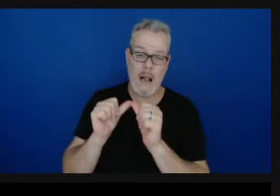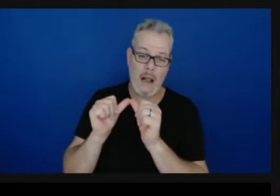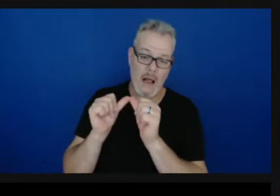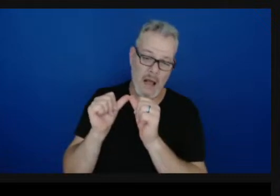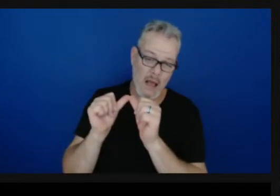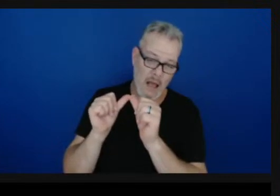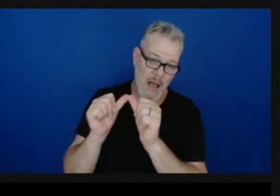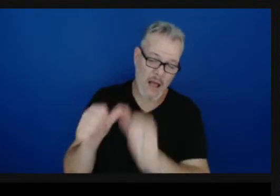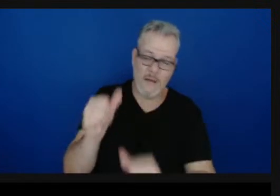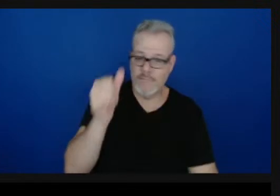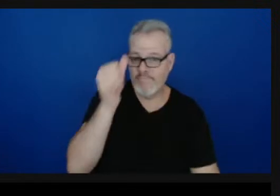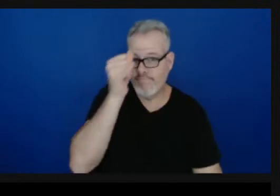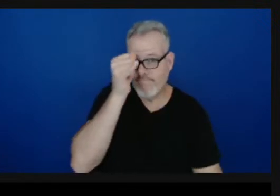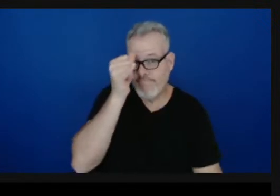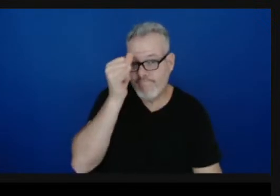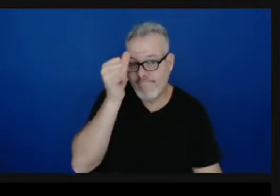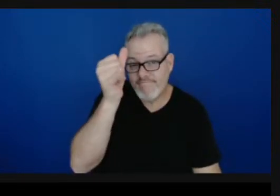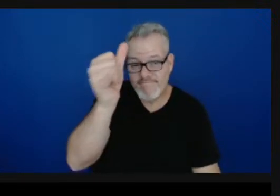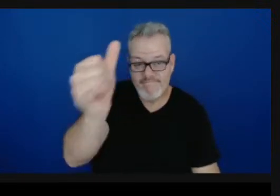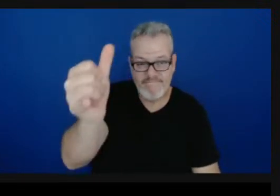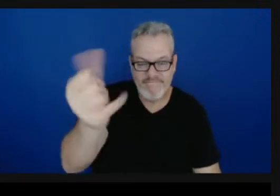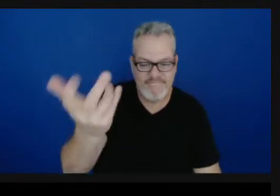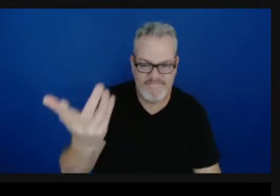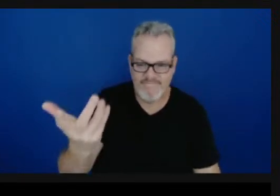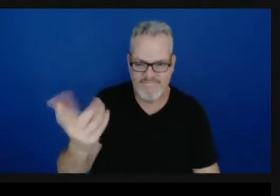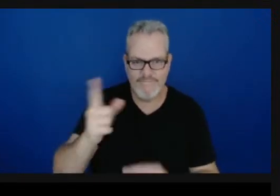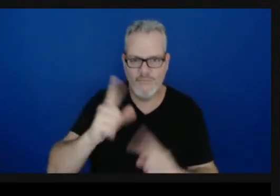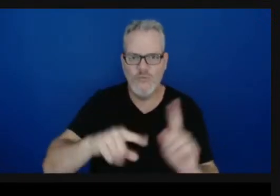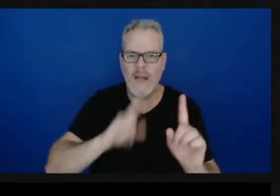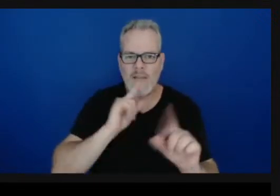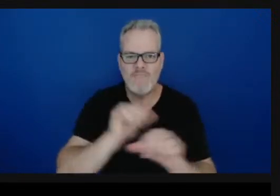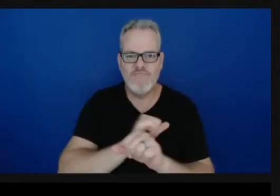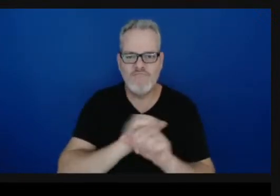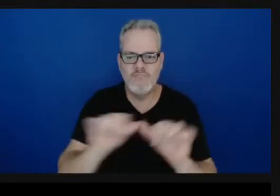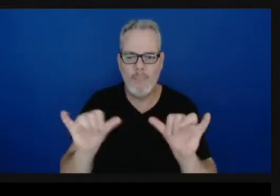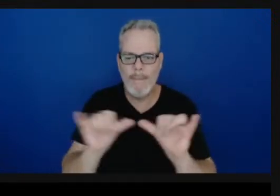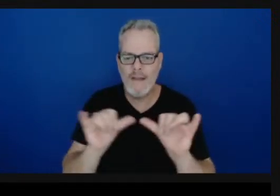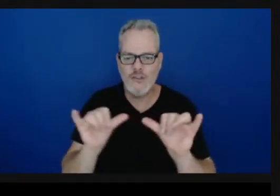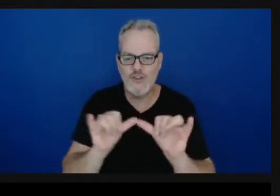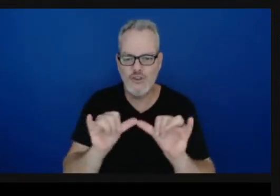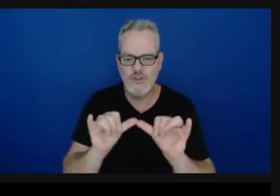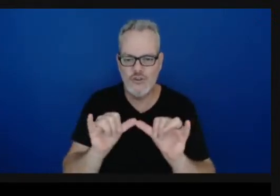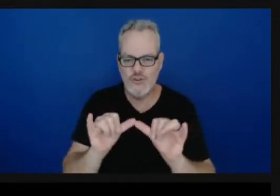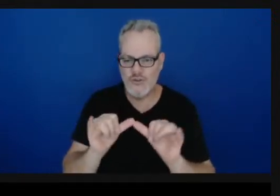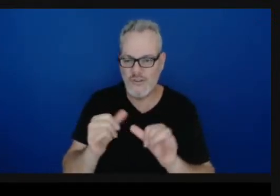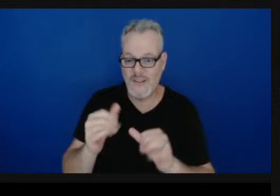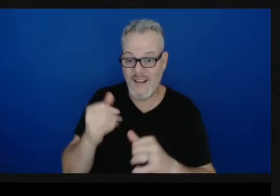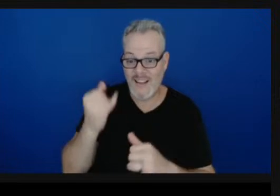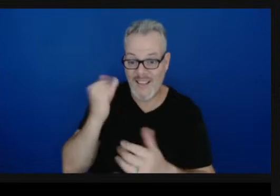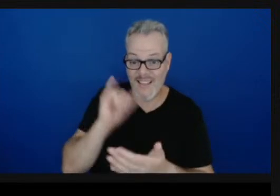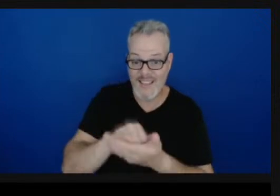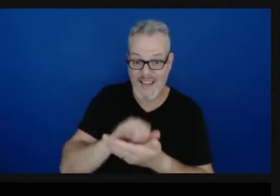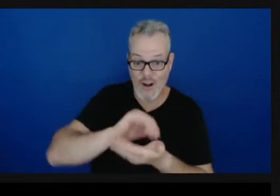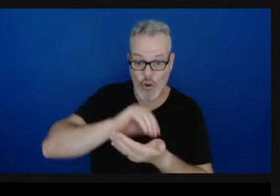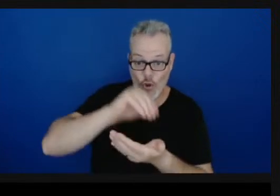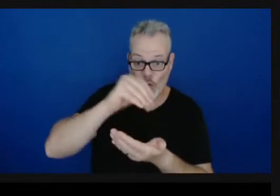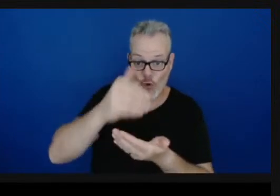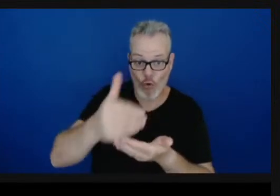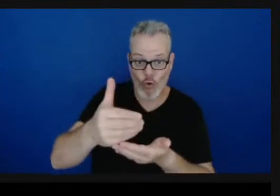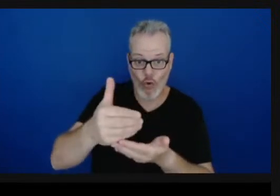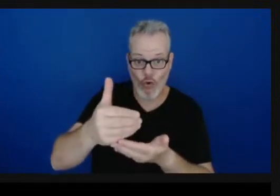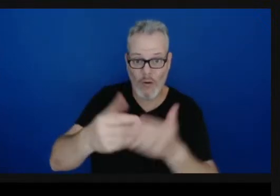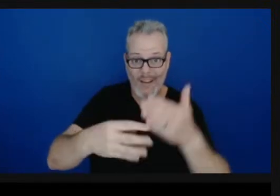low. They can't measure them anymore. So often the last lava that's liquid there is